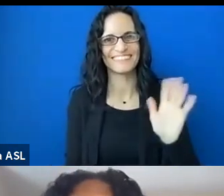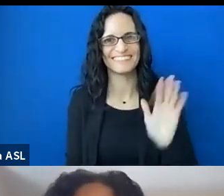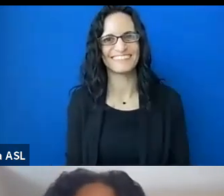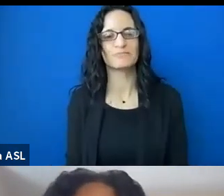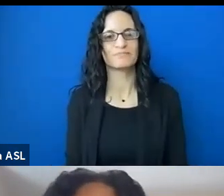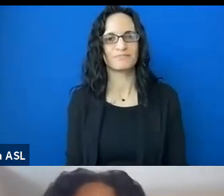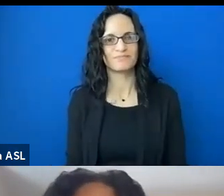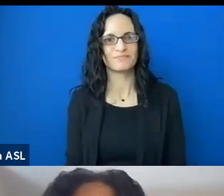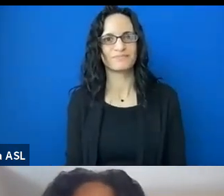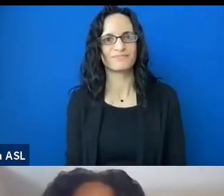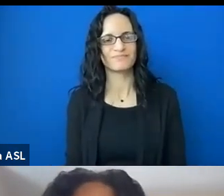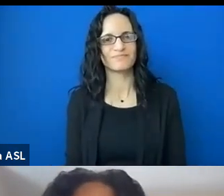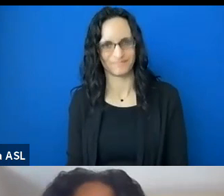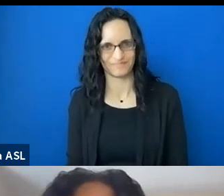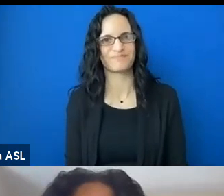Cynthia?